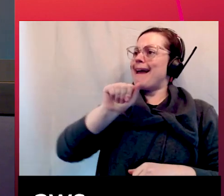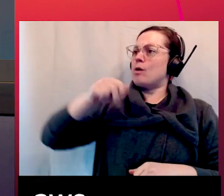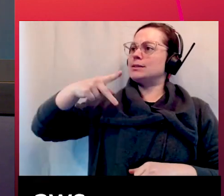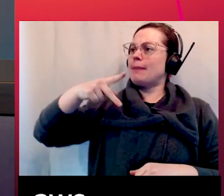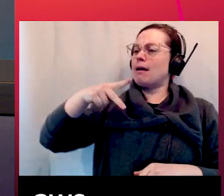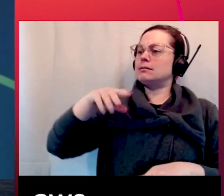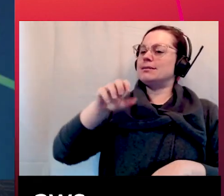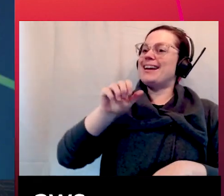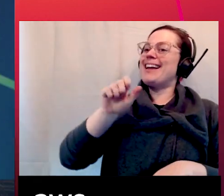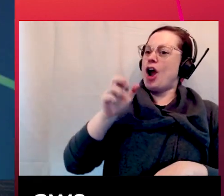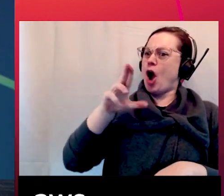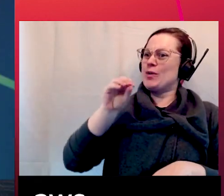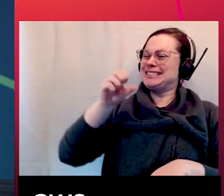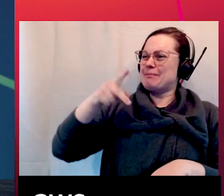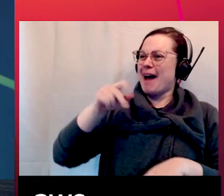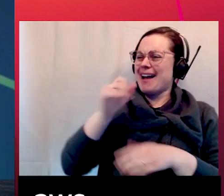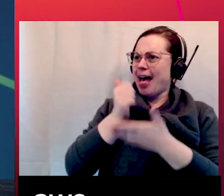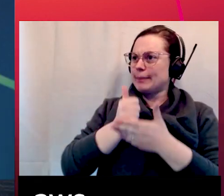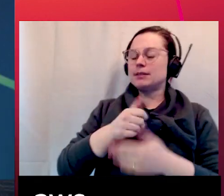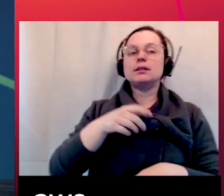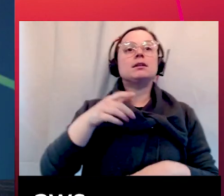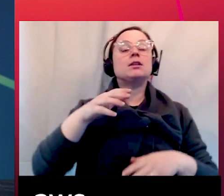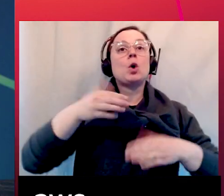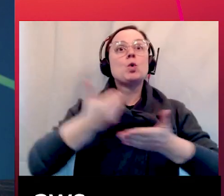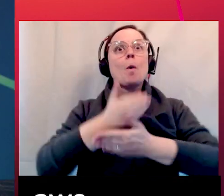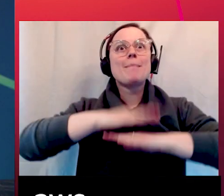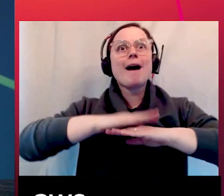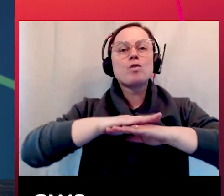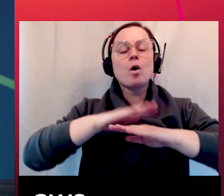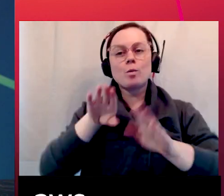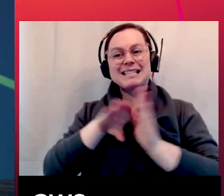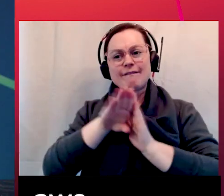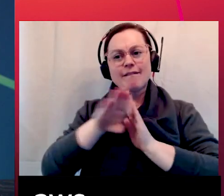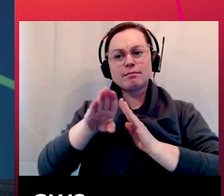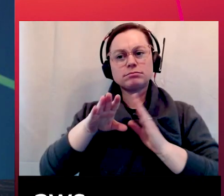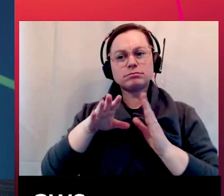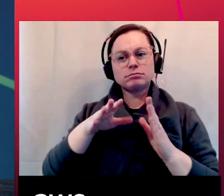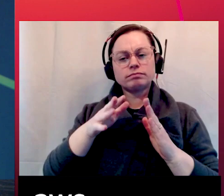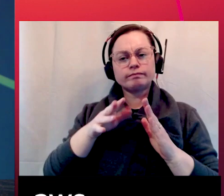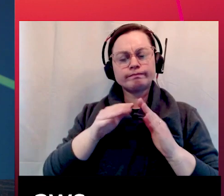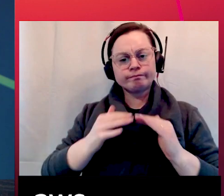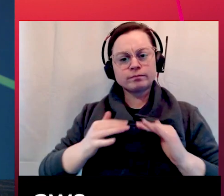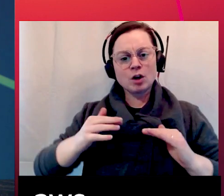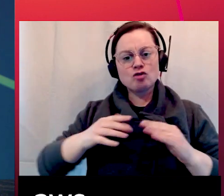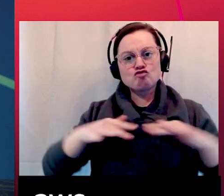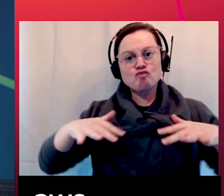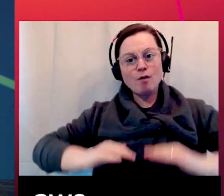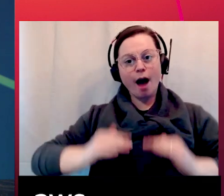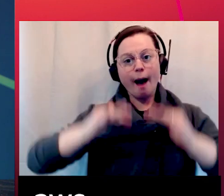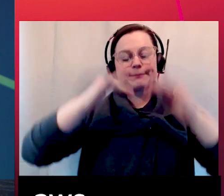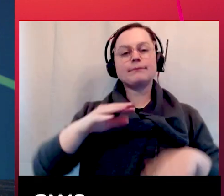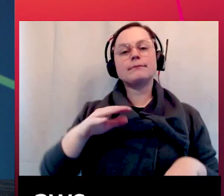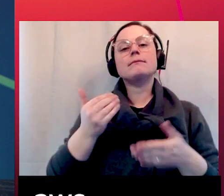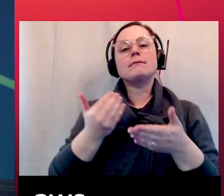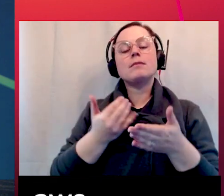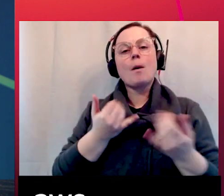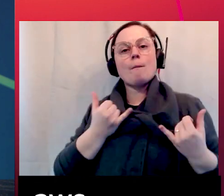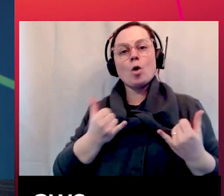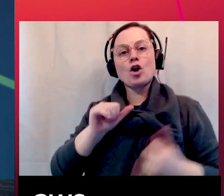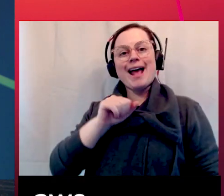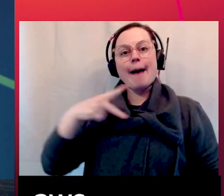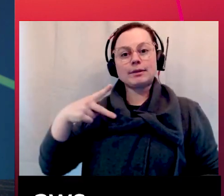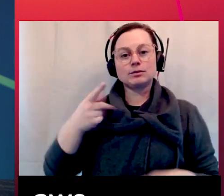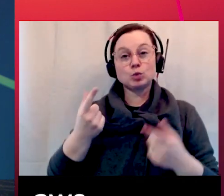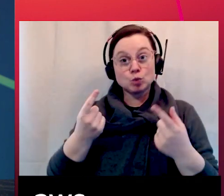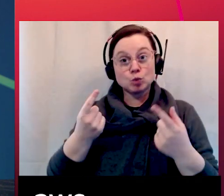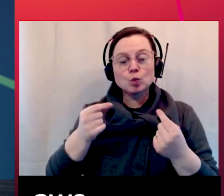built a new platform from the ground up for what we call modern applications. Modern applications are really applications that need to harness data